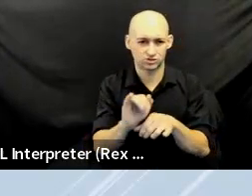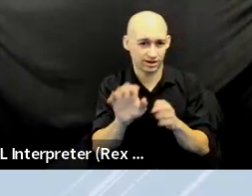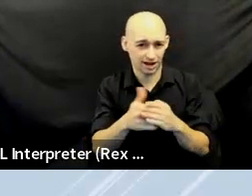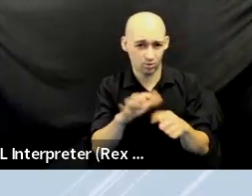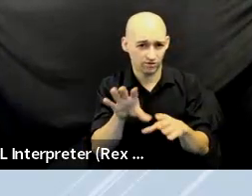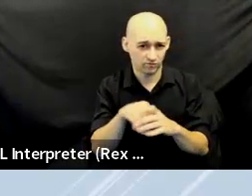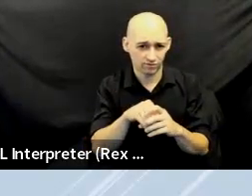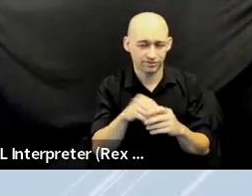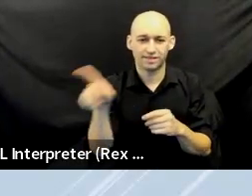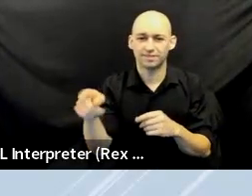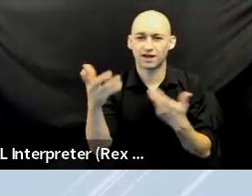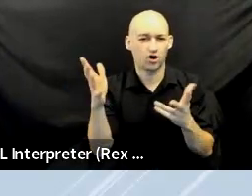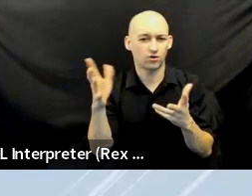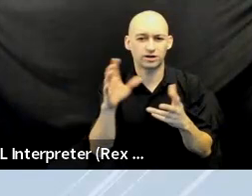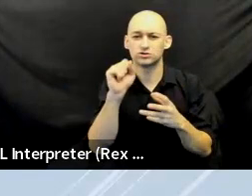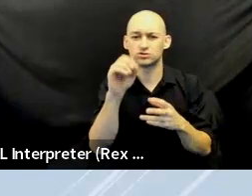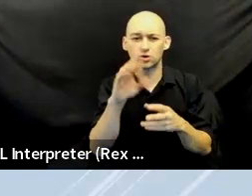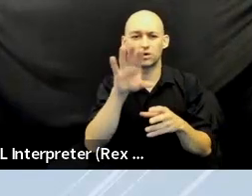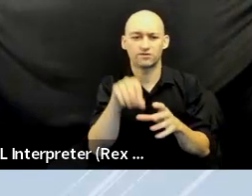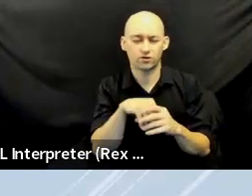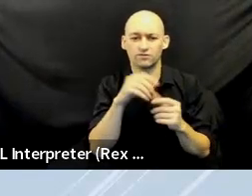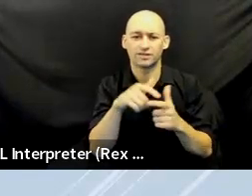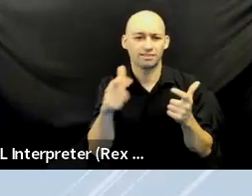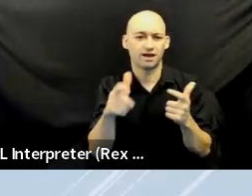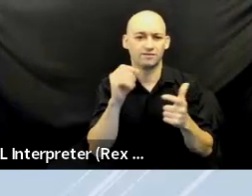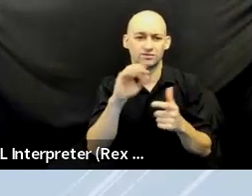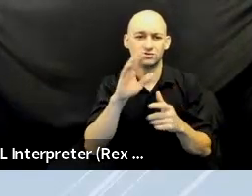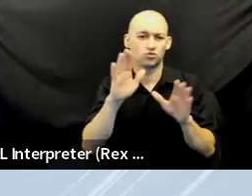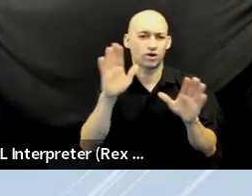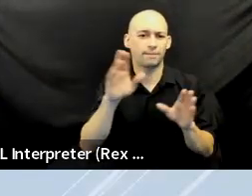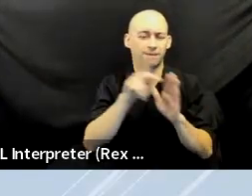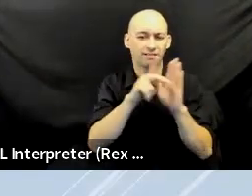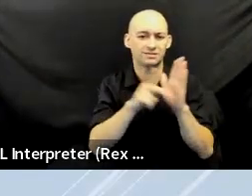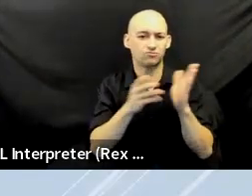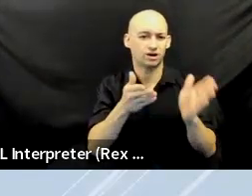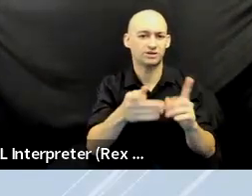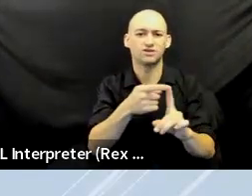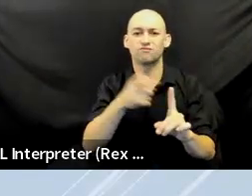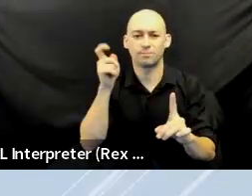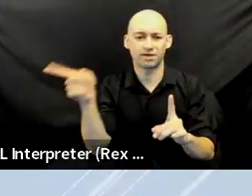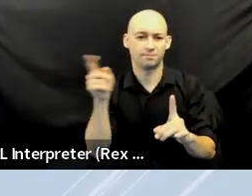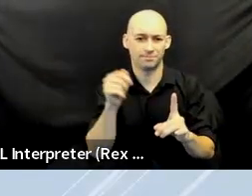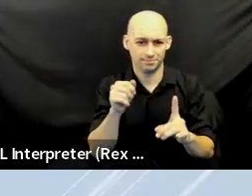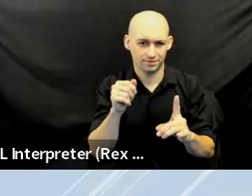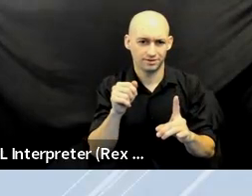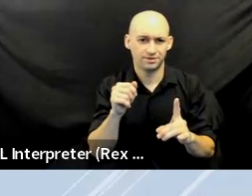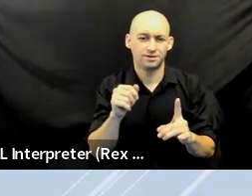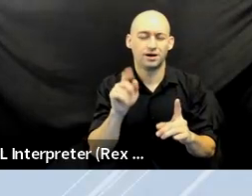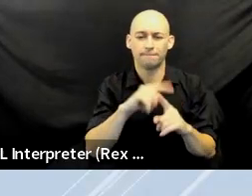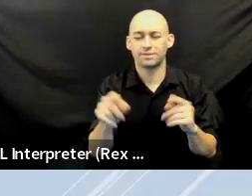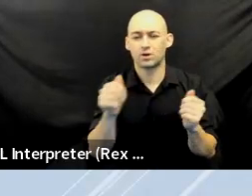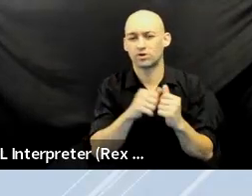involved, they've already been so involved. A lot of the great policy recommendations we have came from them. But in terms of